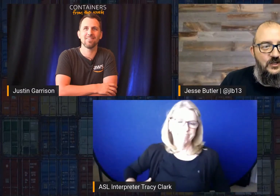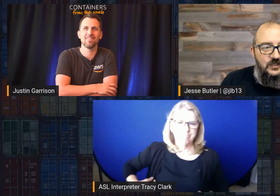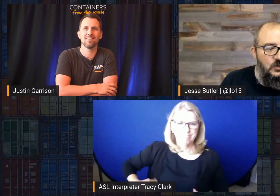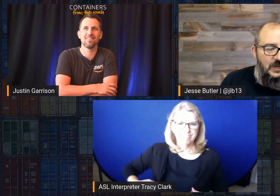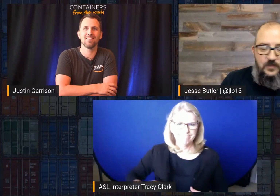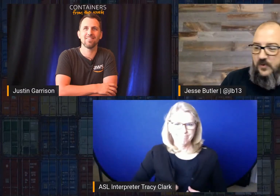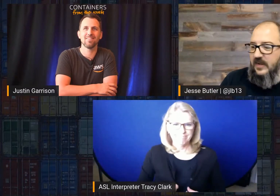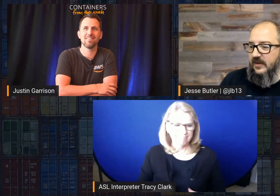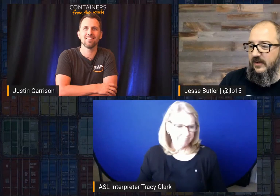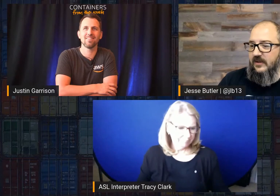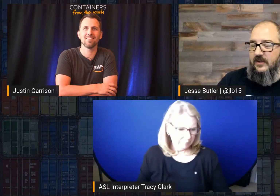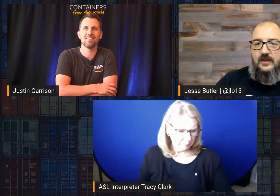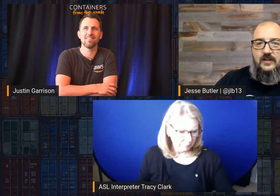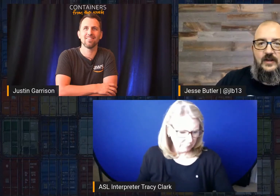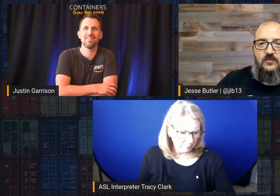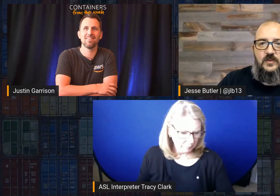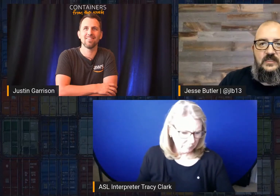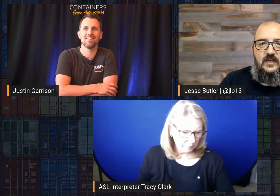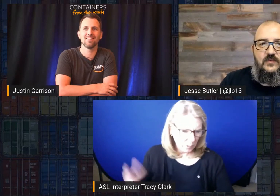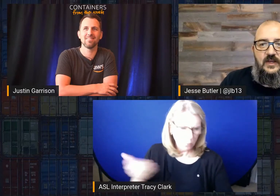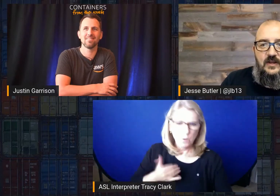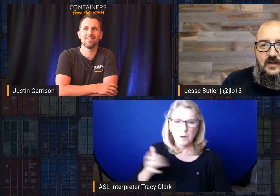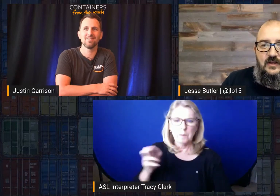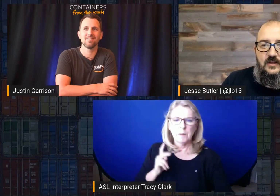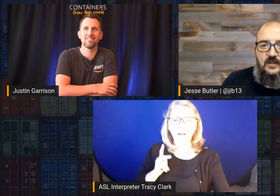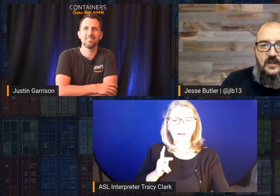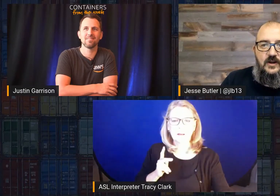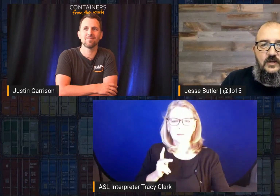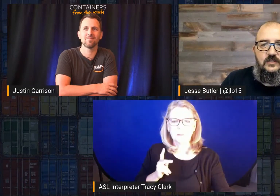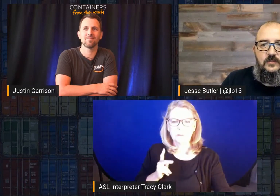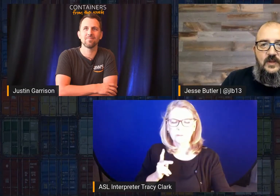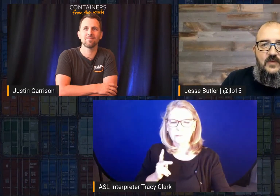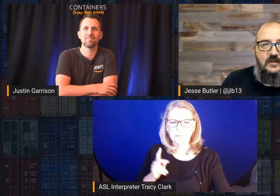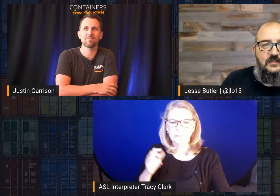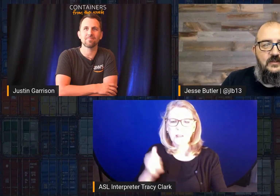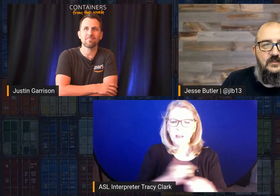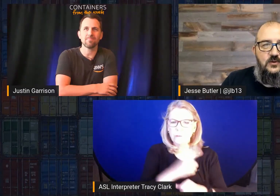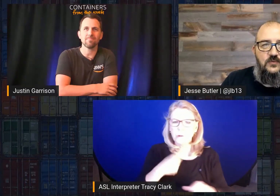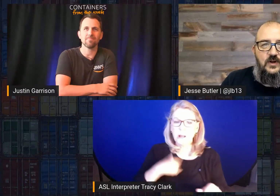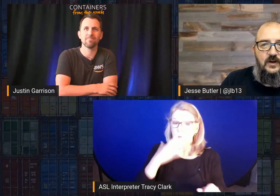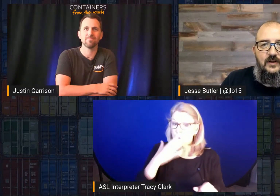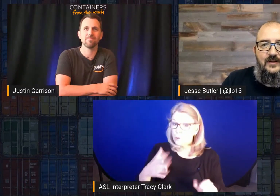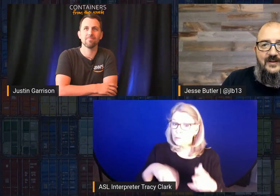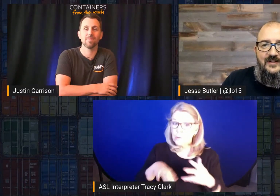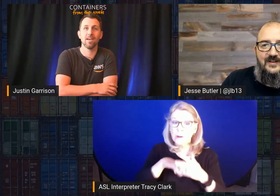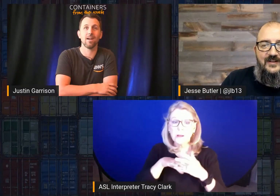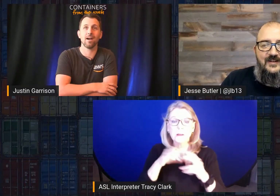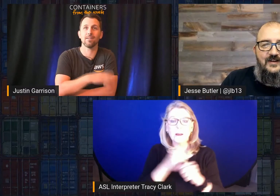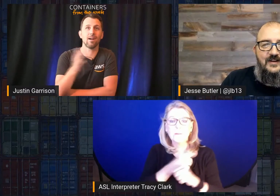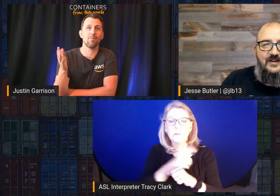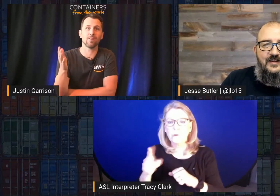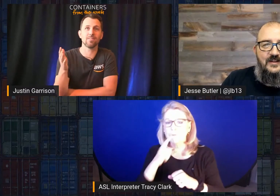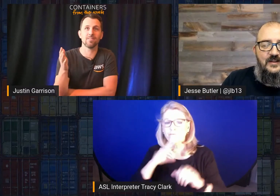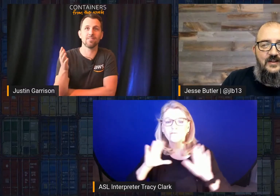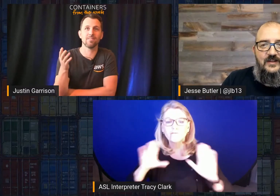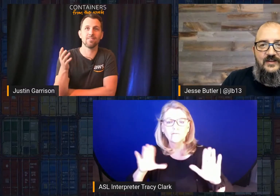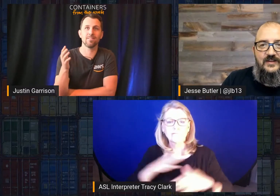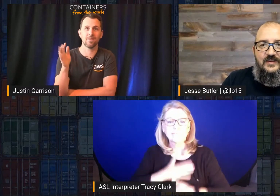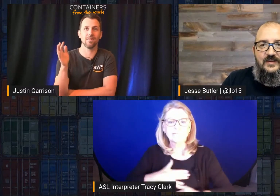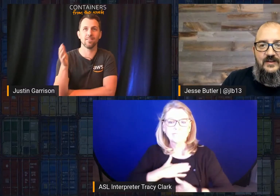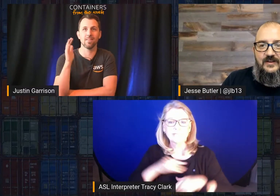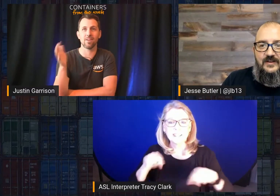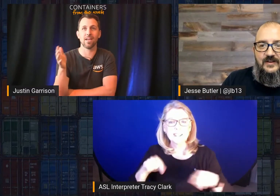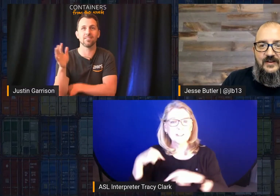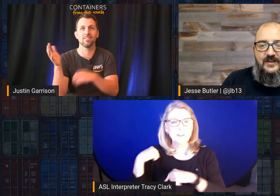a good quick break and that everybody's having an awesome event so far. And I wanted